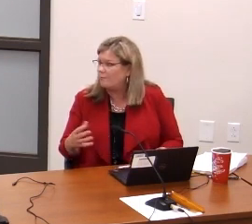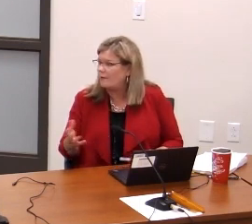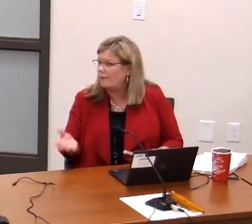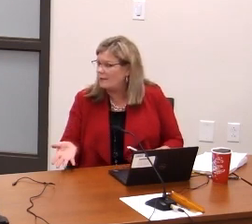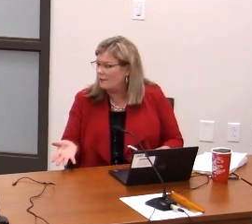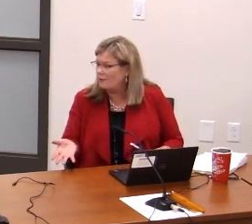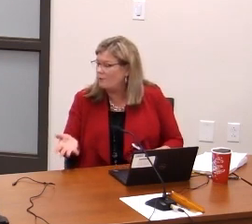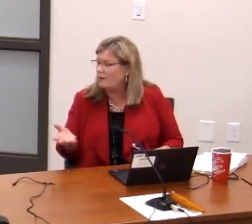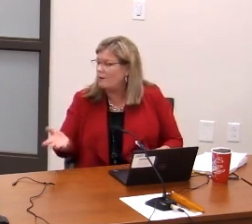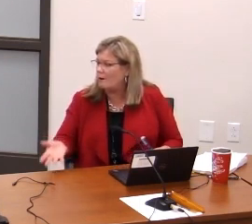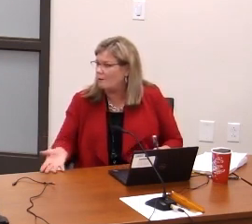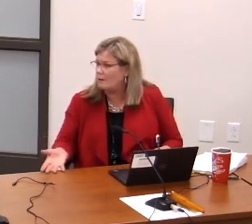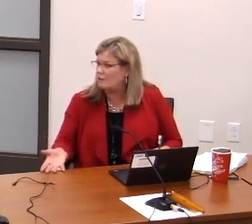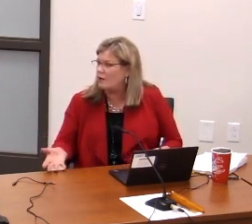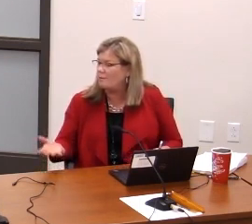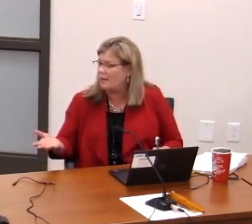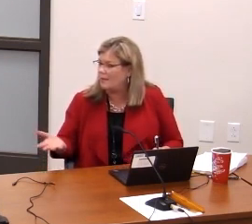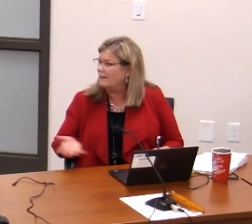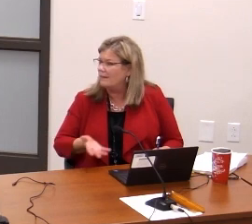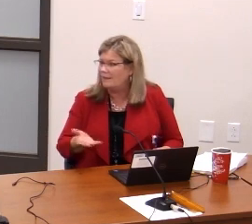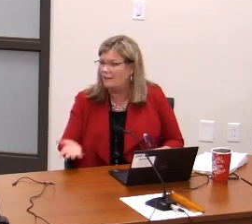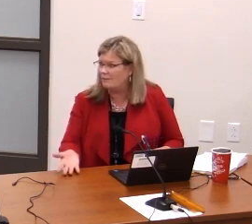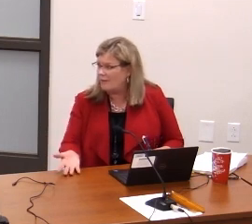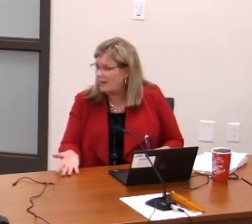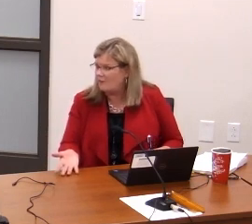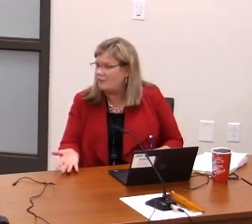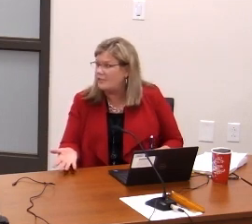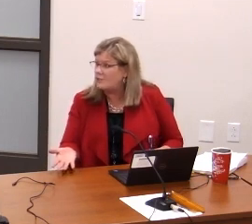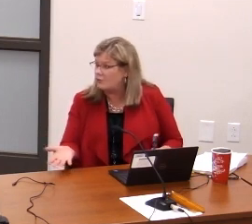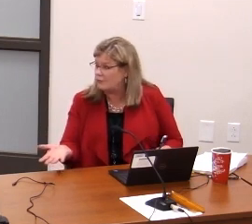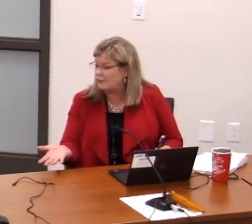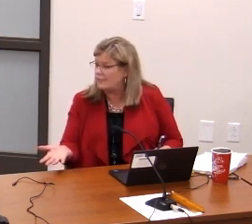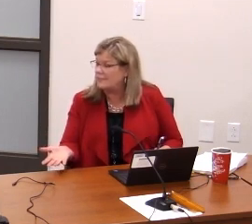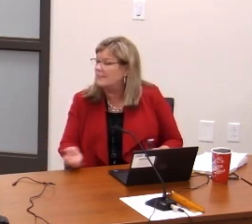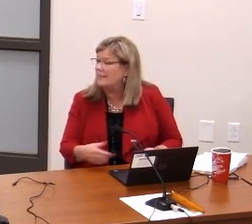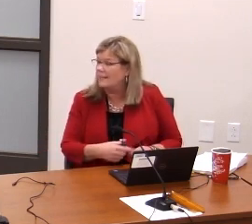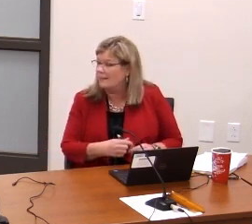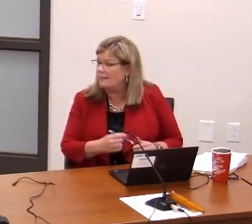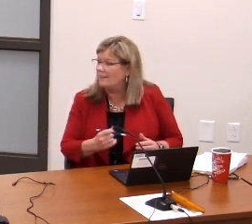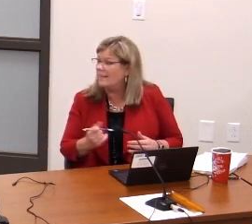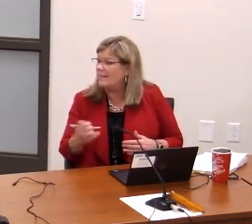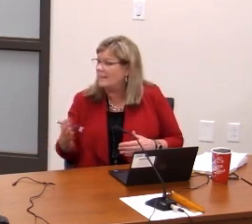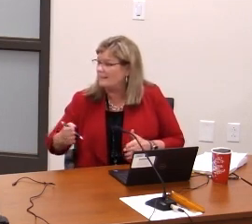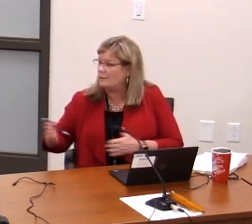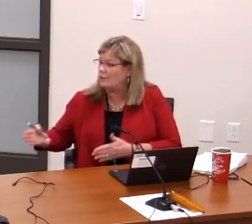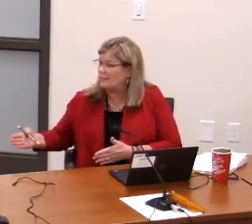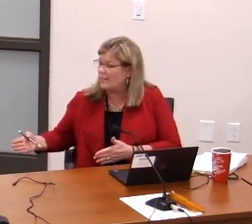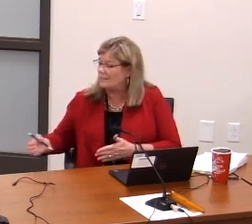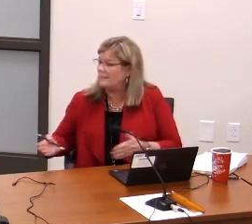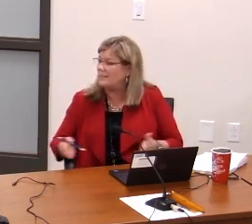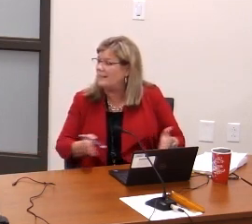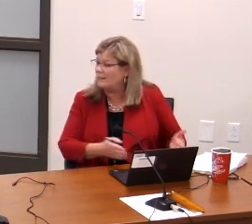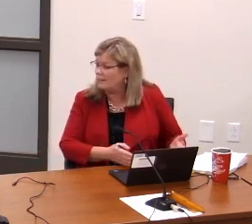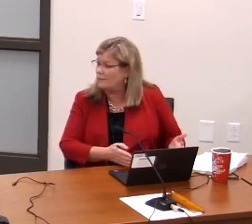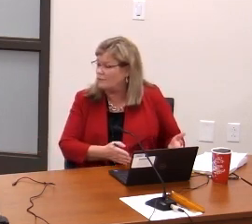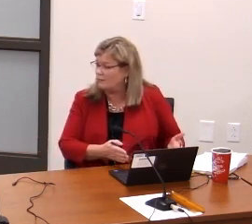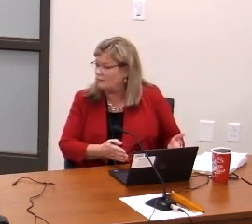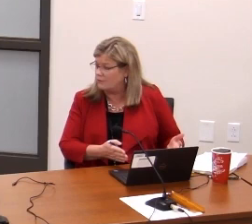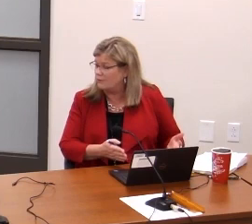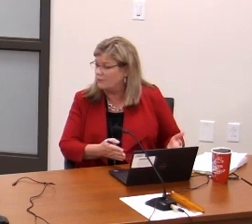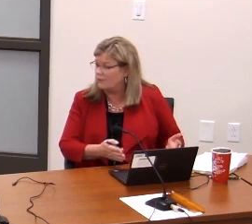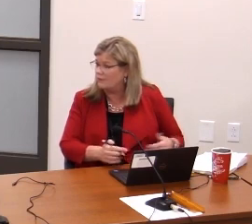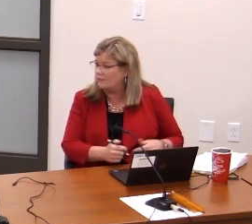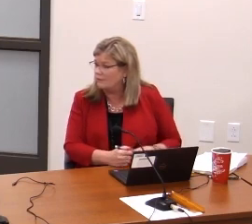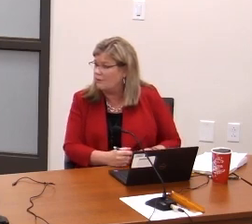students, are being taught by, out of field teachers, for instance, in certain classes than